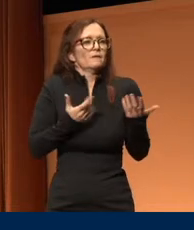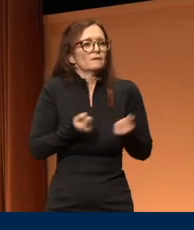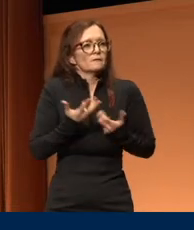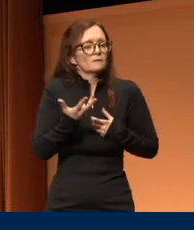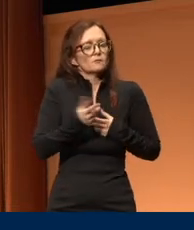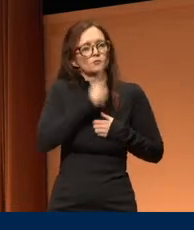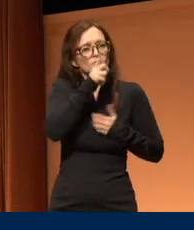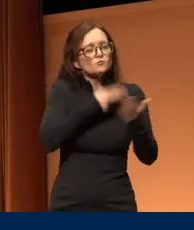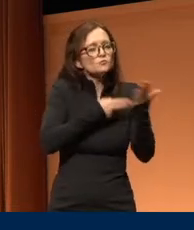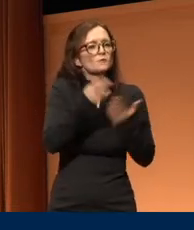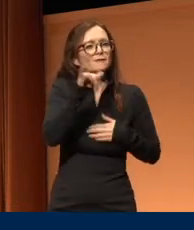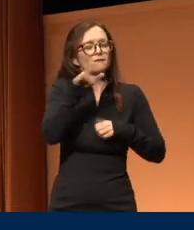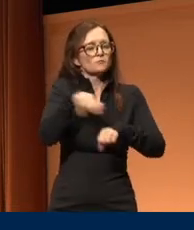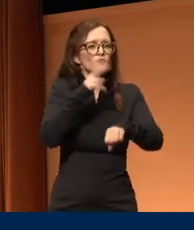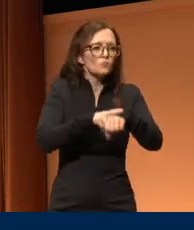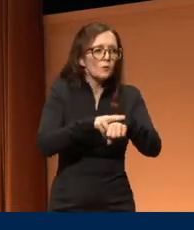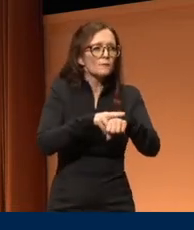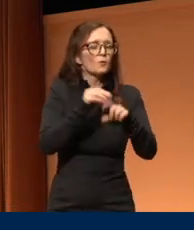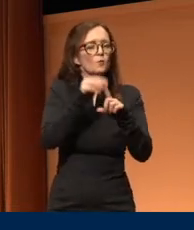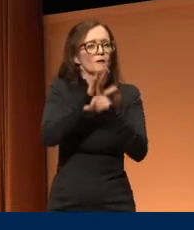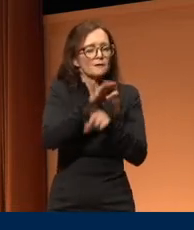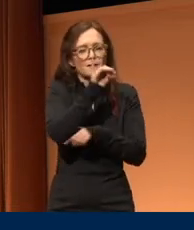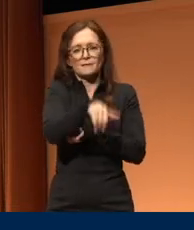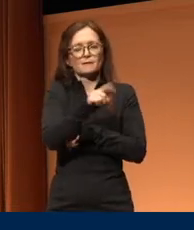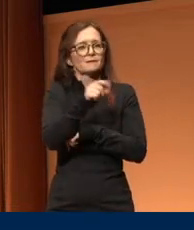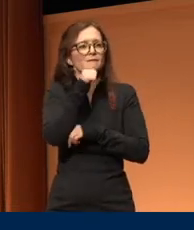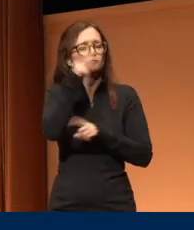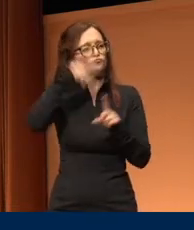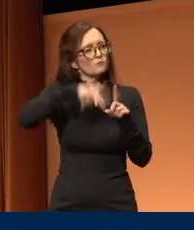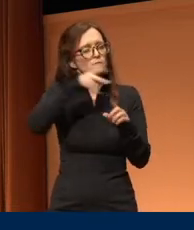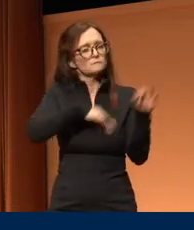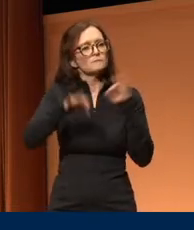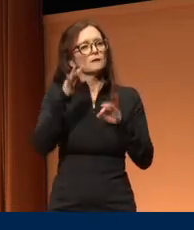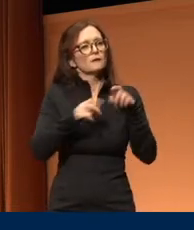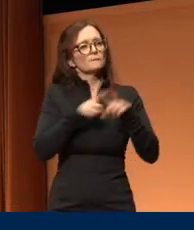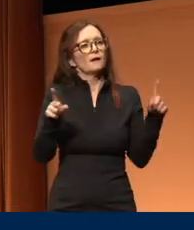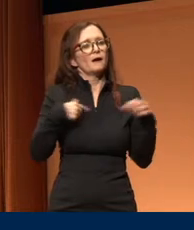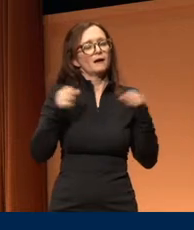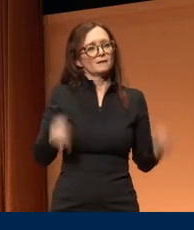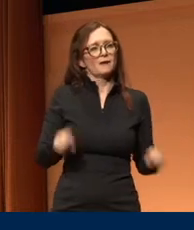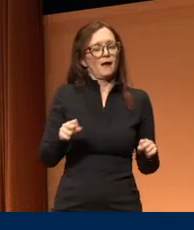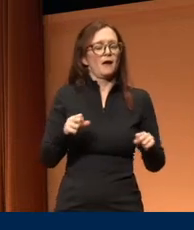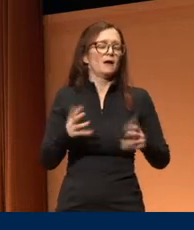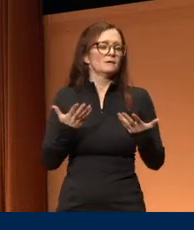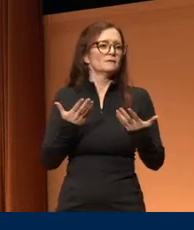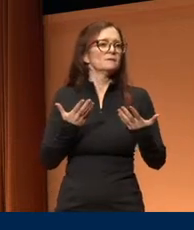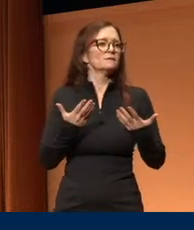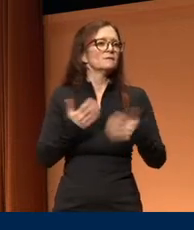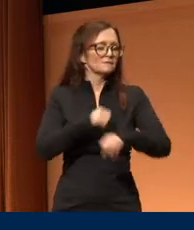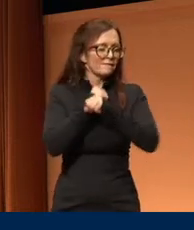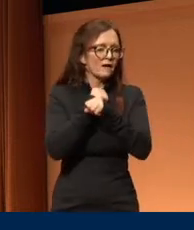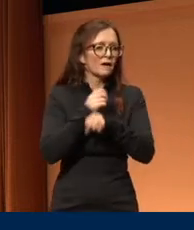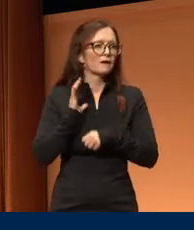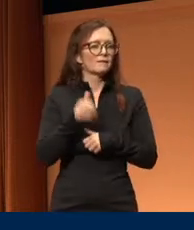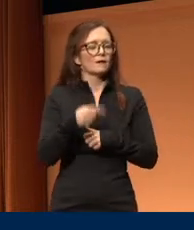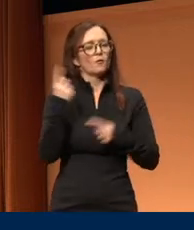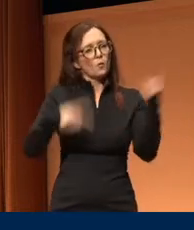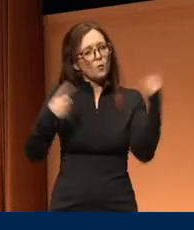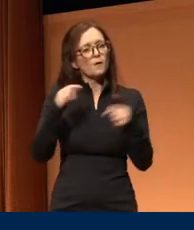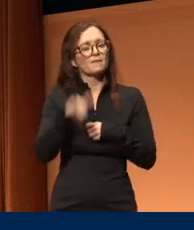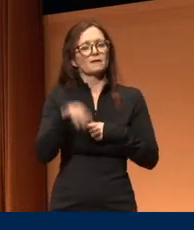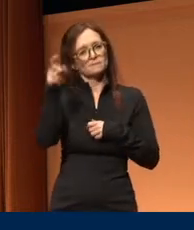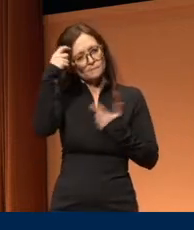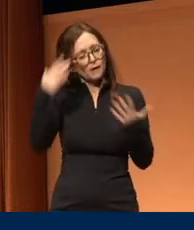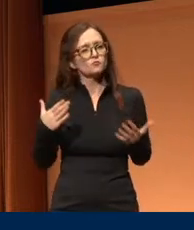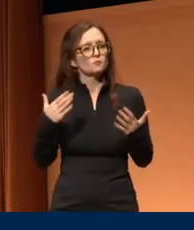the normative orientation of citizens and the horizon of their judgment, I was able to defend epistemic arguments for various democratic